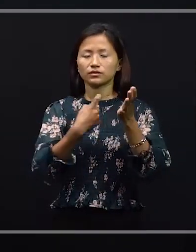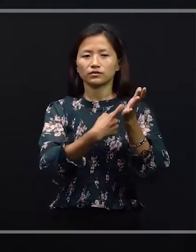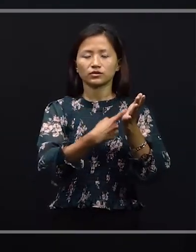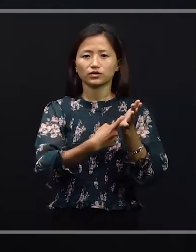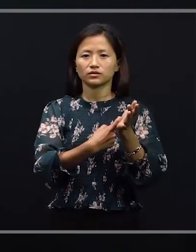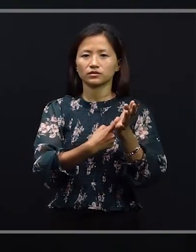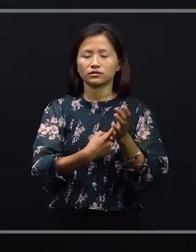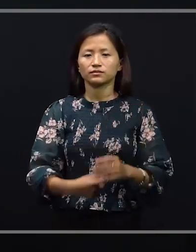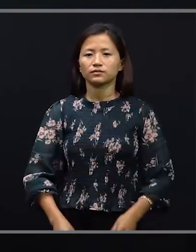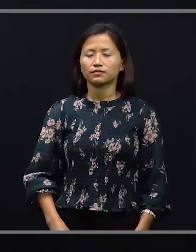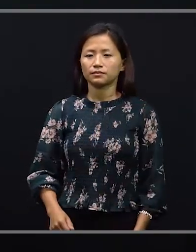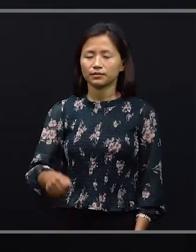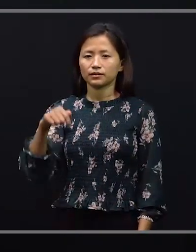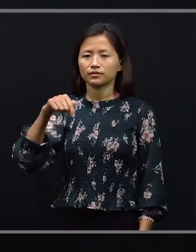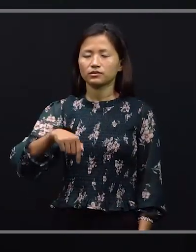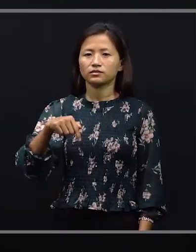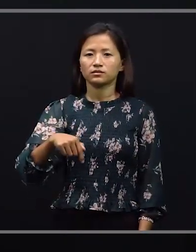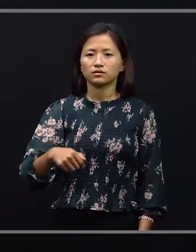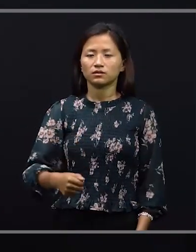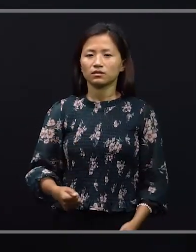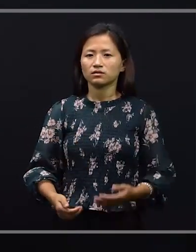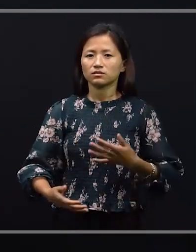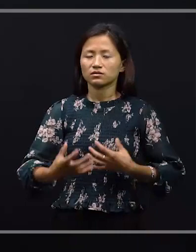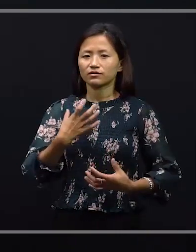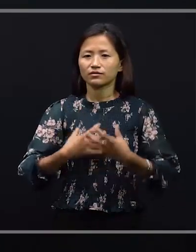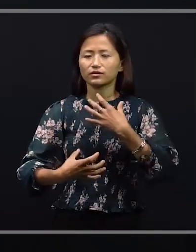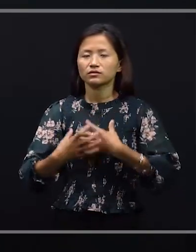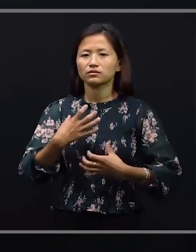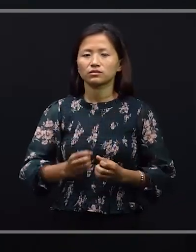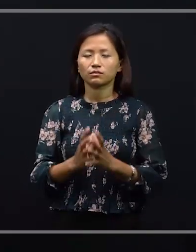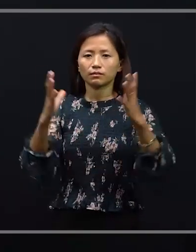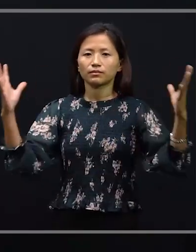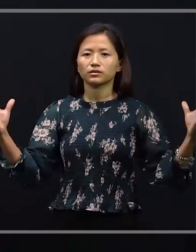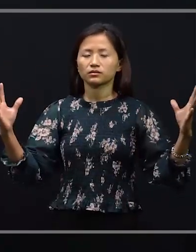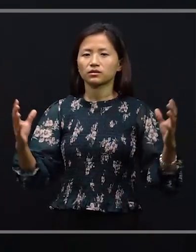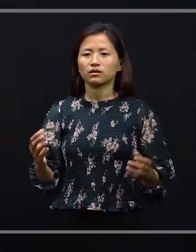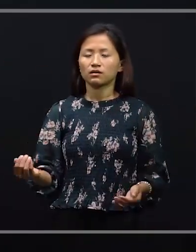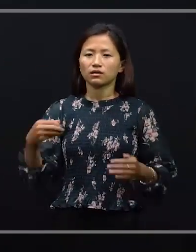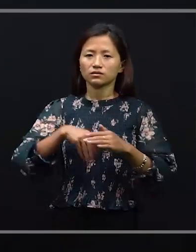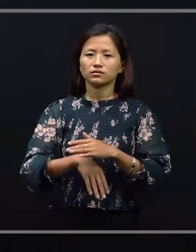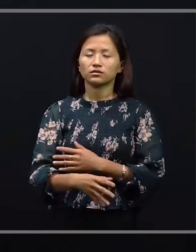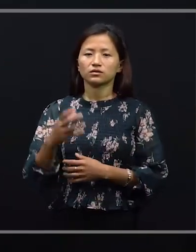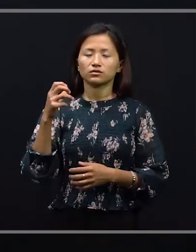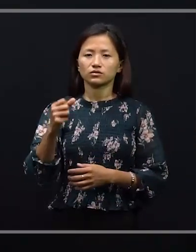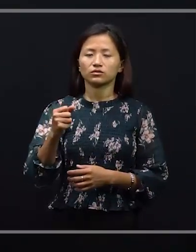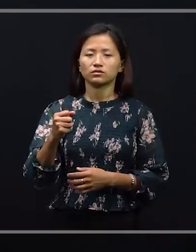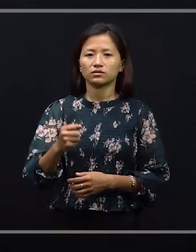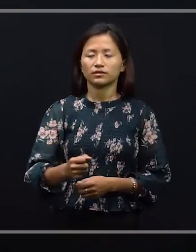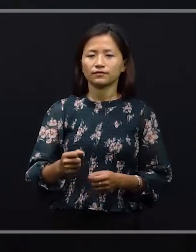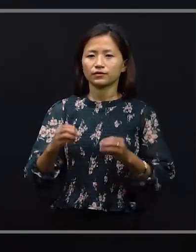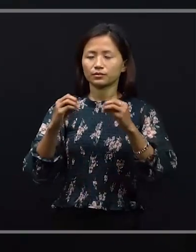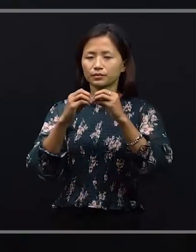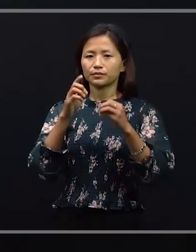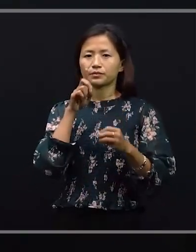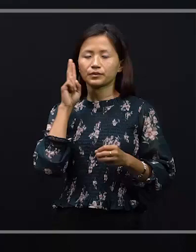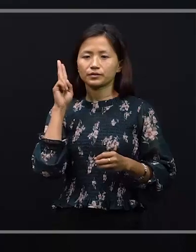revolutionaries, because by now they were suffering so much, okay, under the control of the British. So now what they wanted was, they just